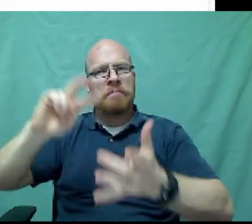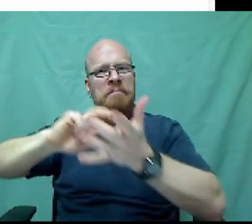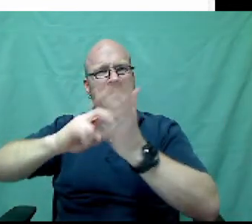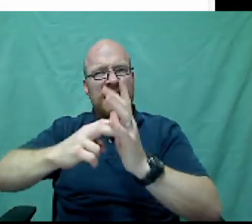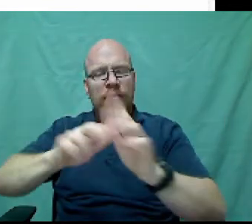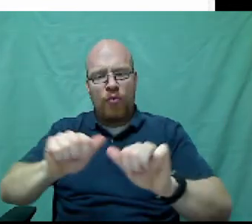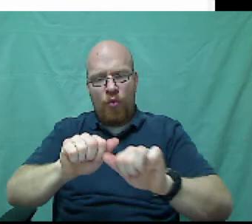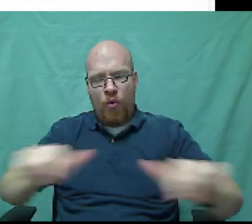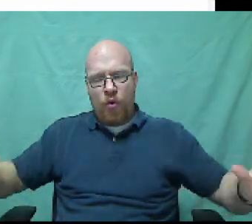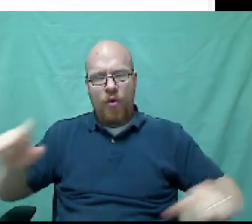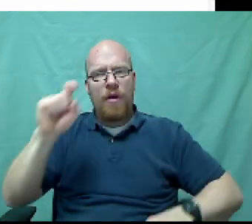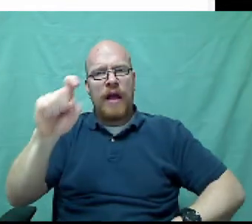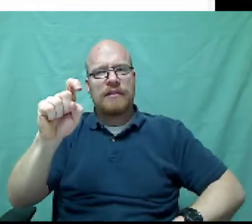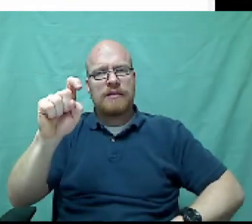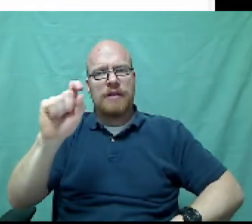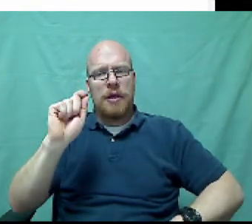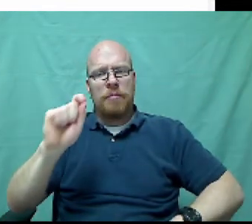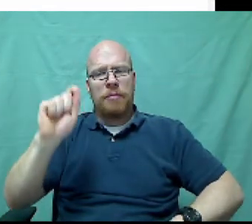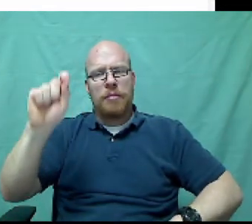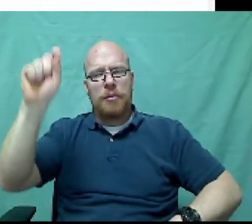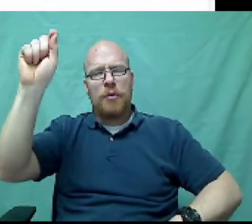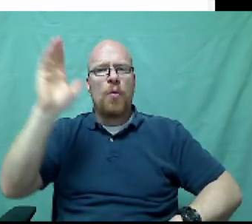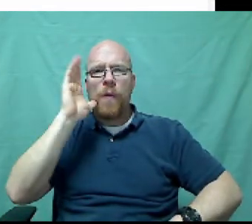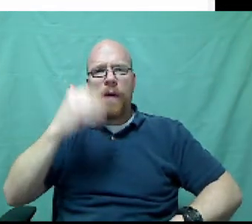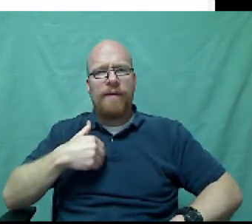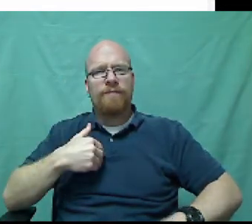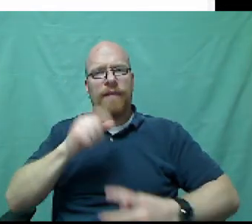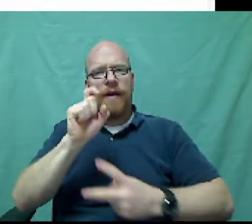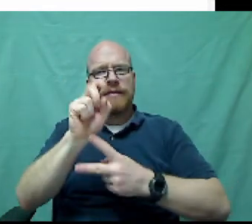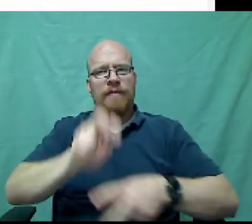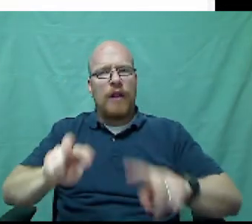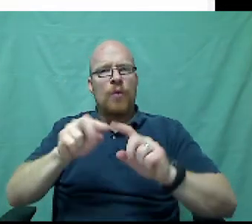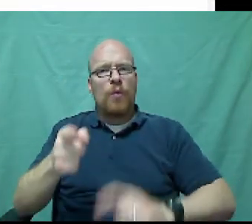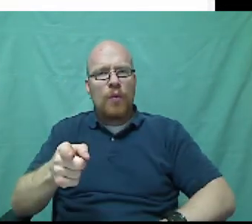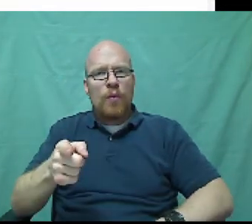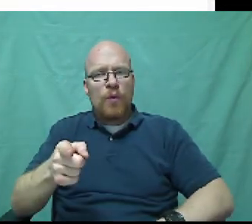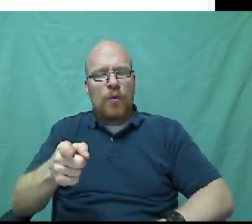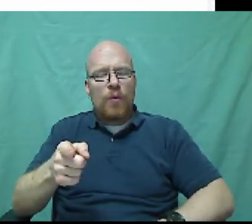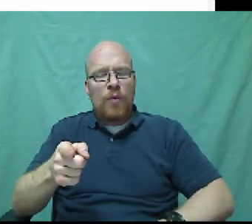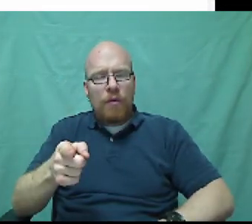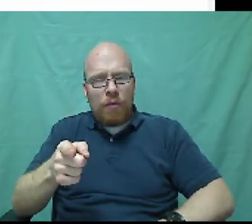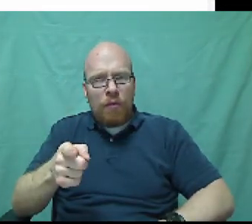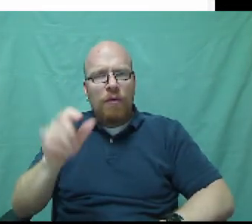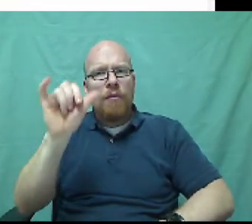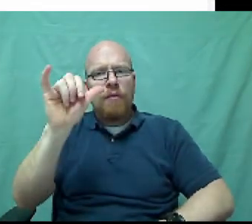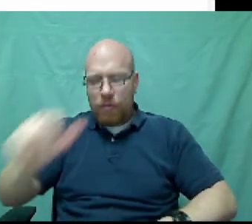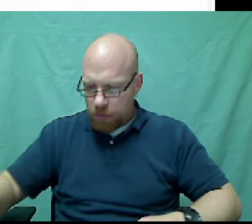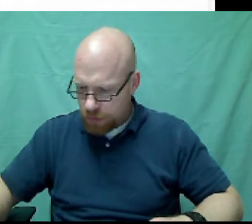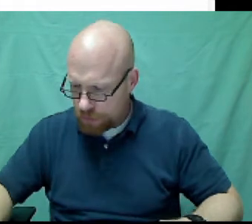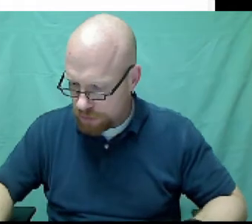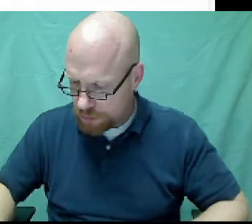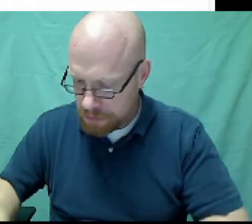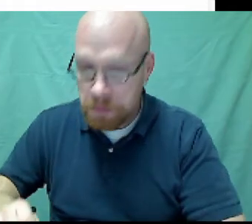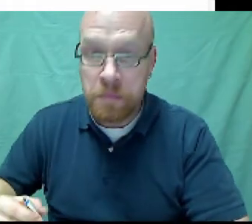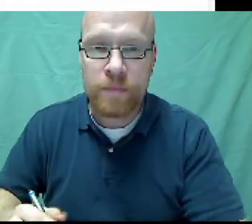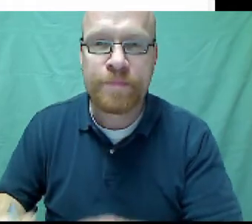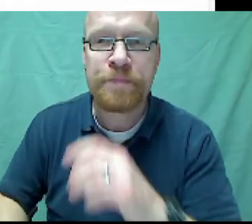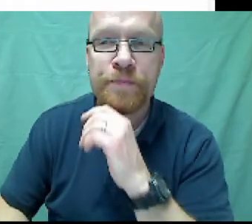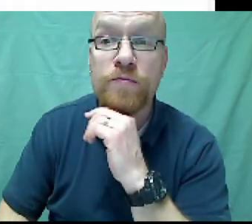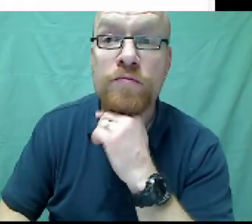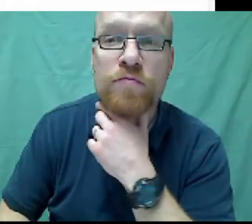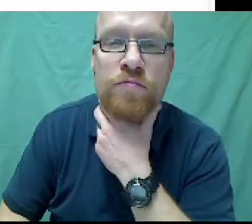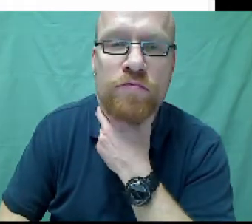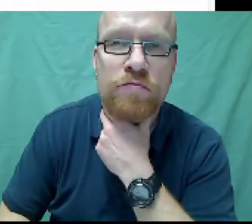and out and wider and wider and wider, which means every x value on the x-axis will be involved in this graph.